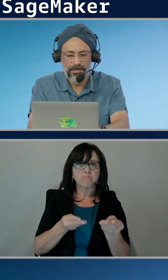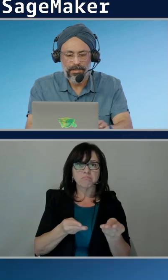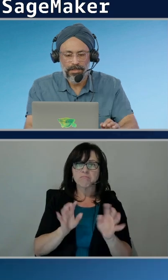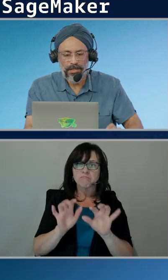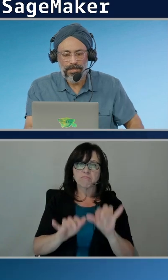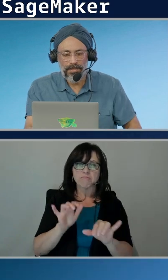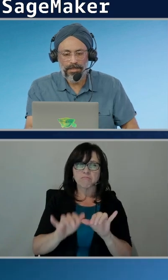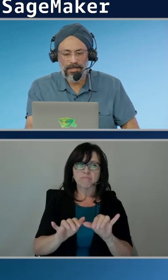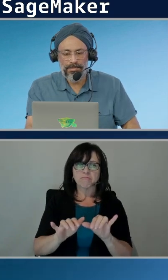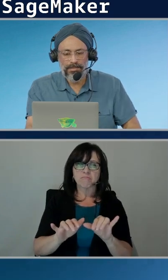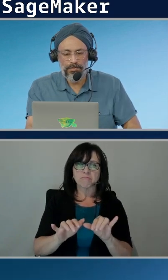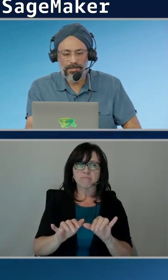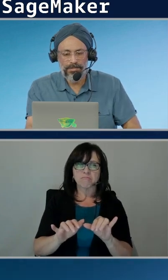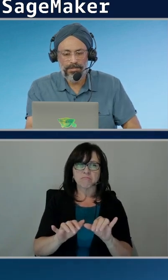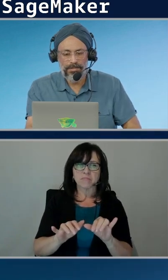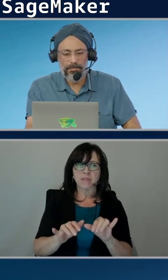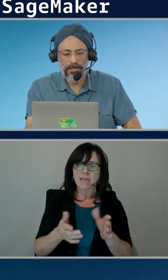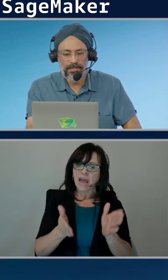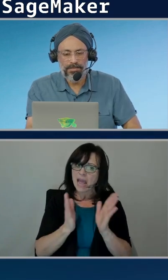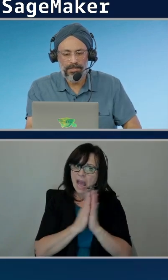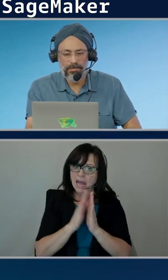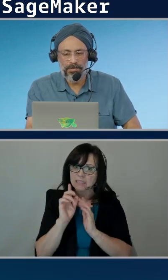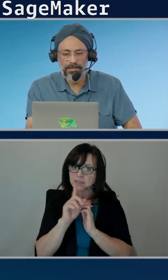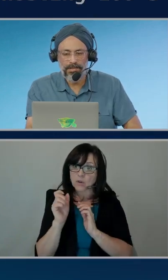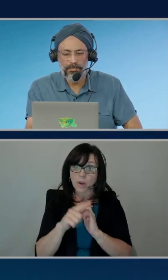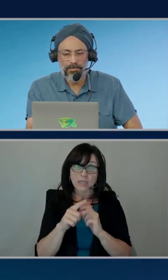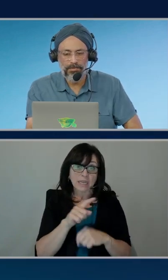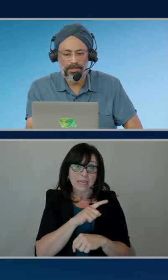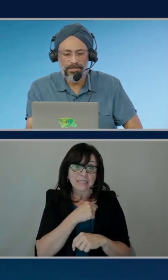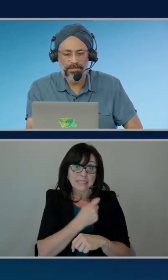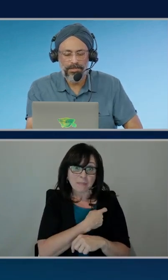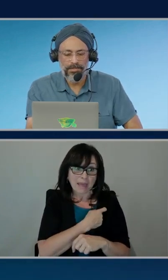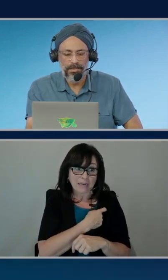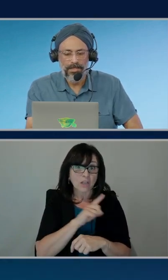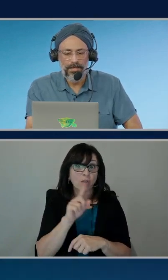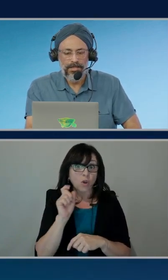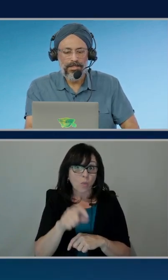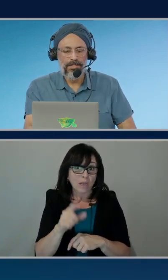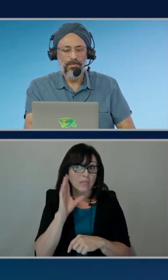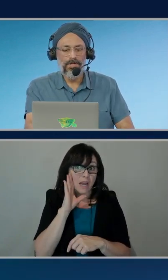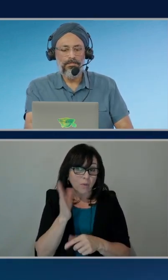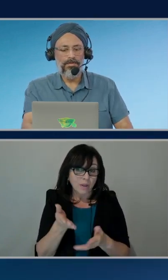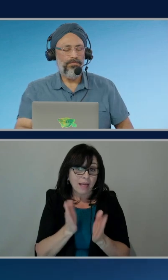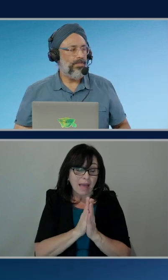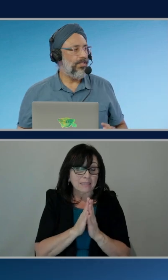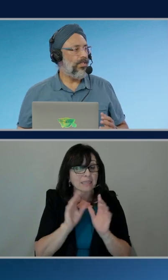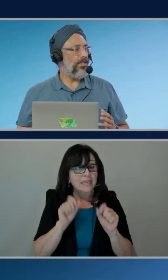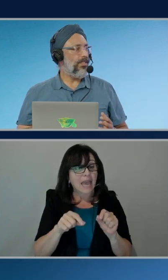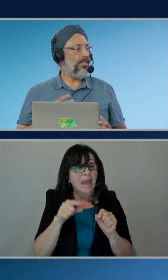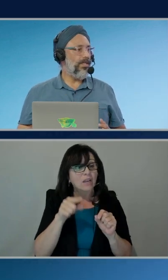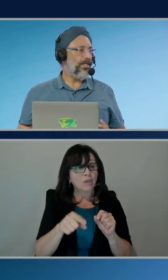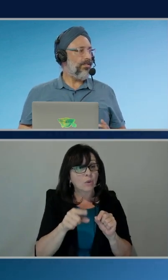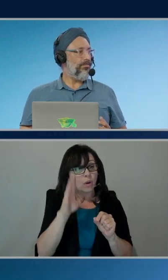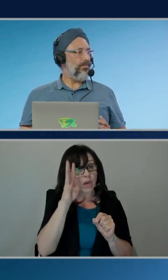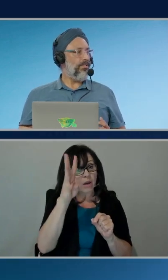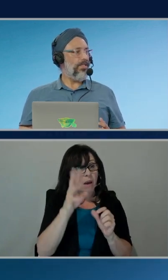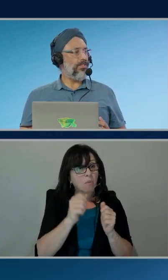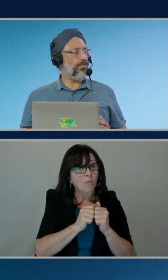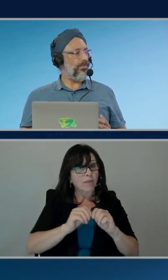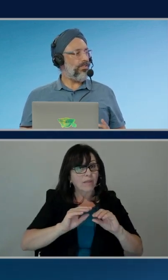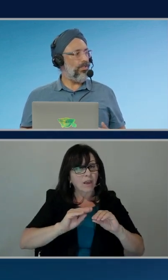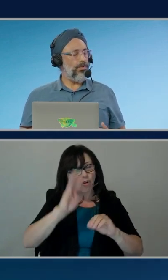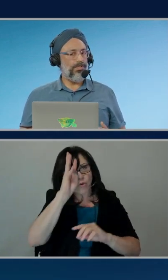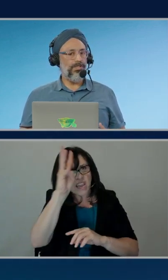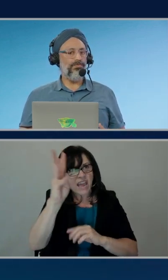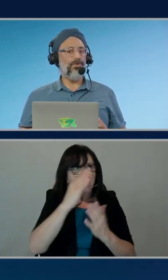here. And I ask a question in Spanish. And the question I'm going to ask is, can you come up with a creative list